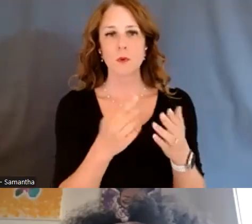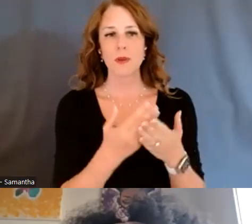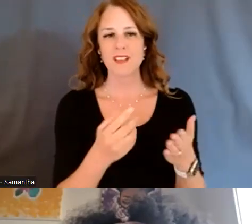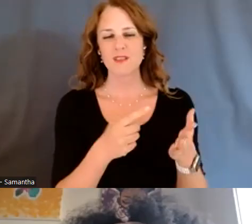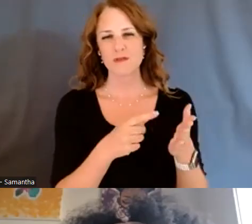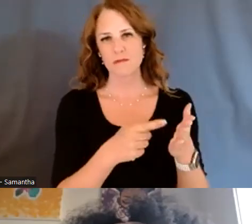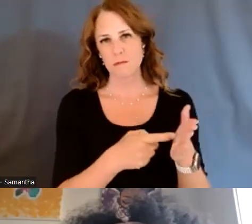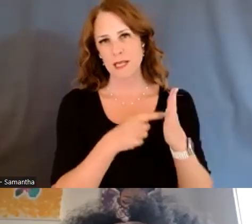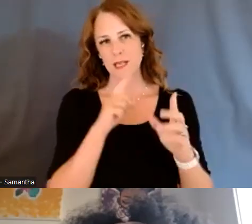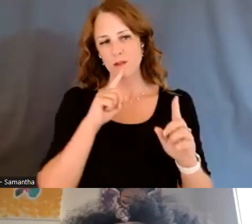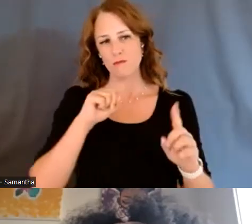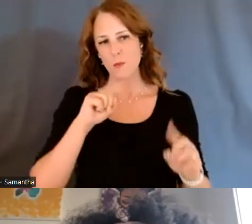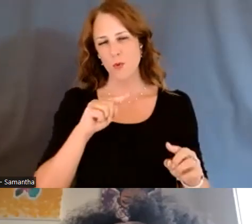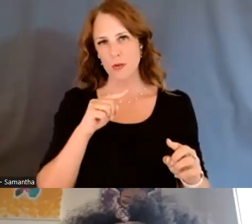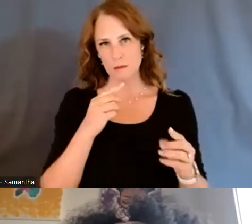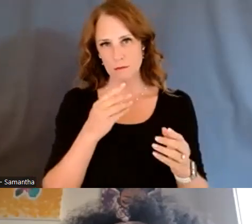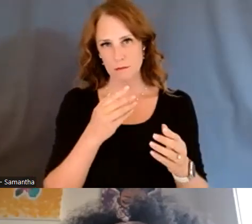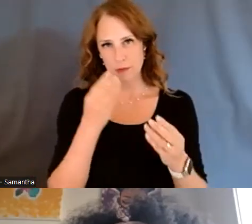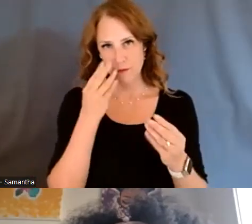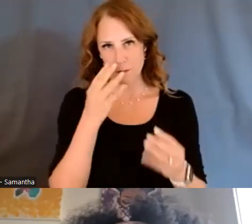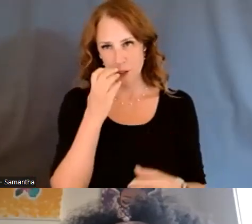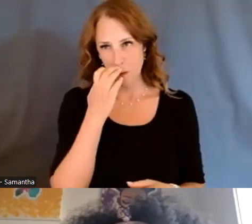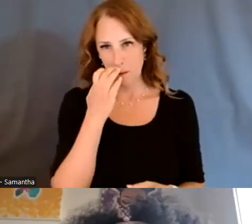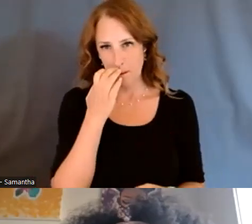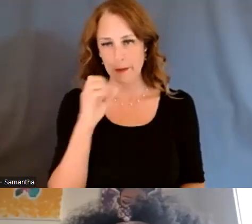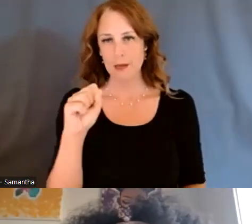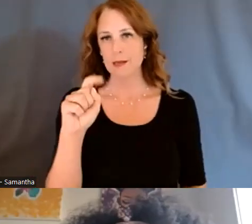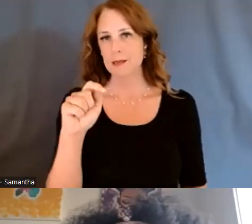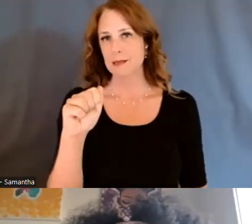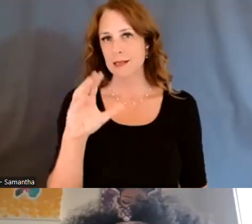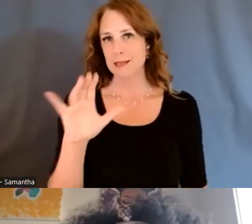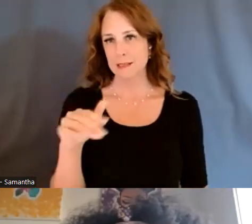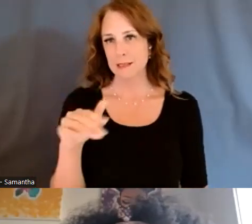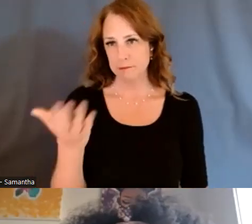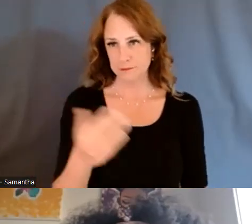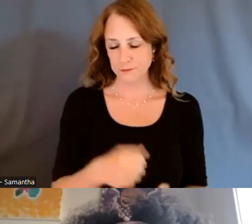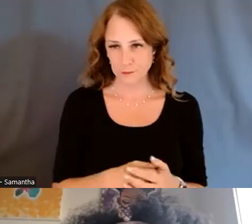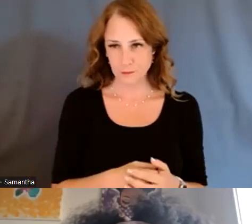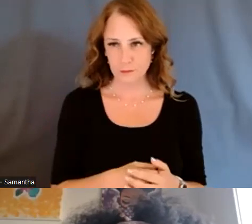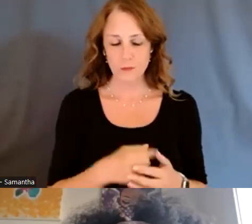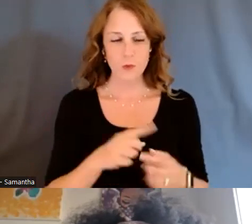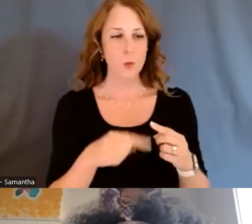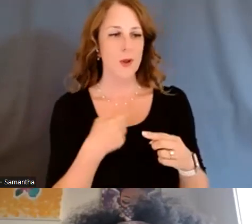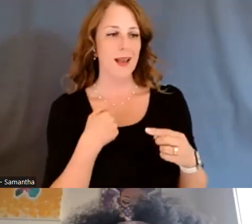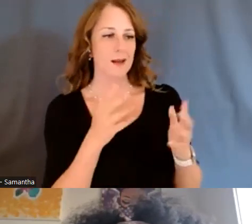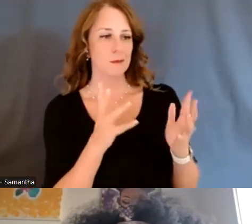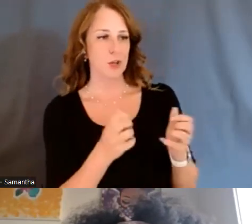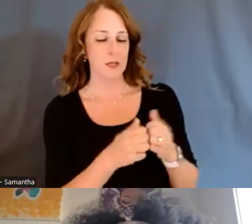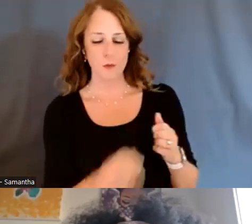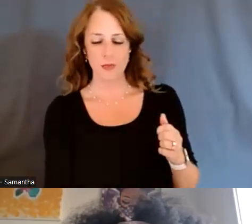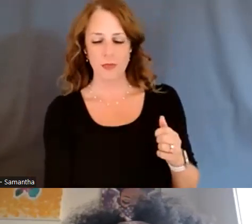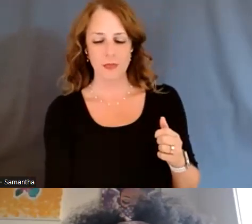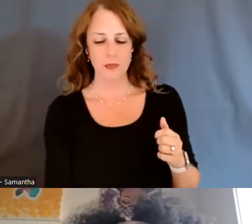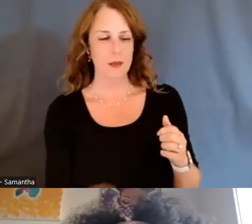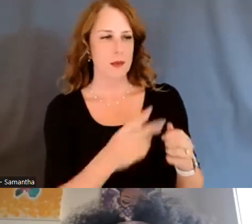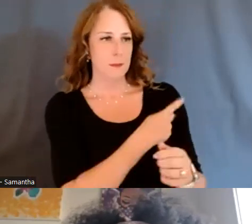reporting. So Stacey, we'll start with you. Okay. I think when I get to speak to the patient, I'm going over what the exam